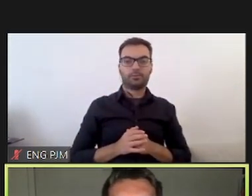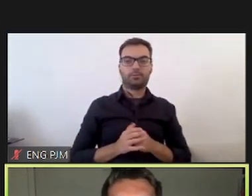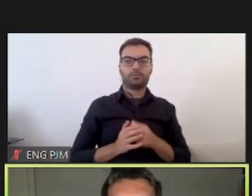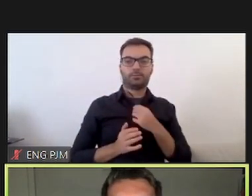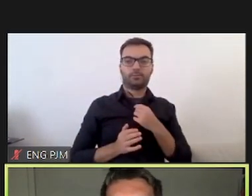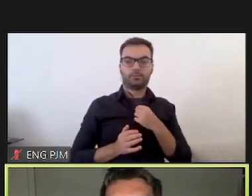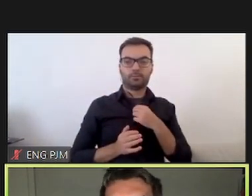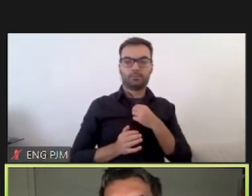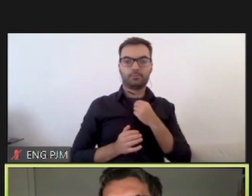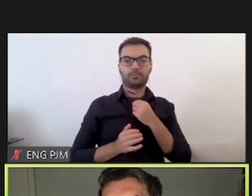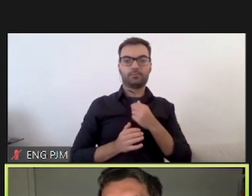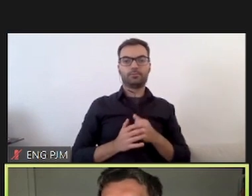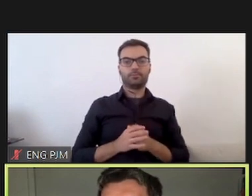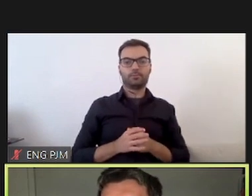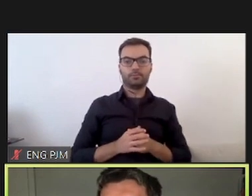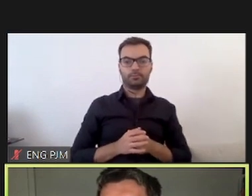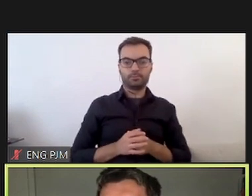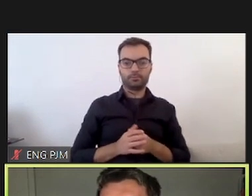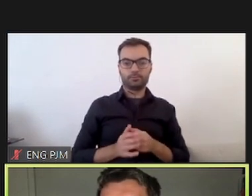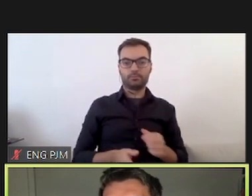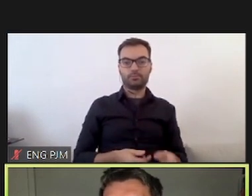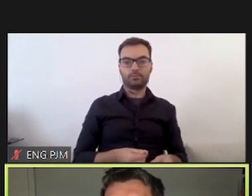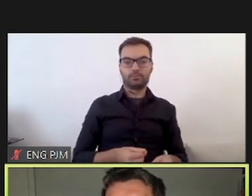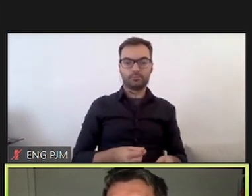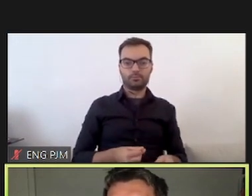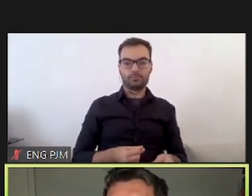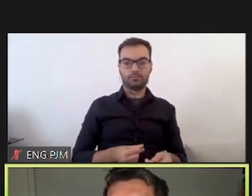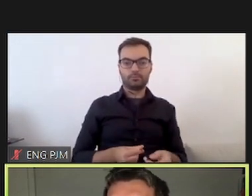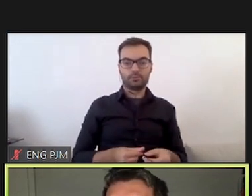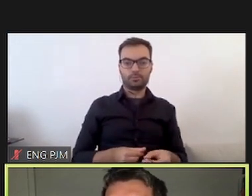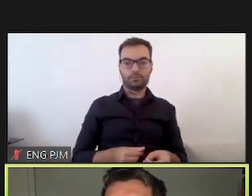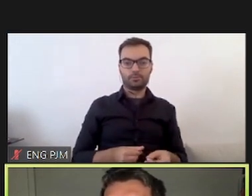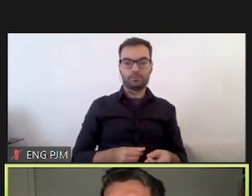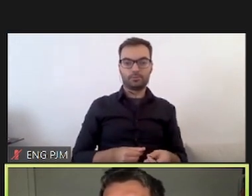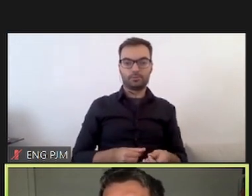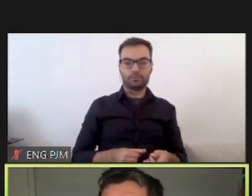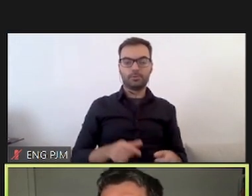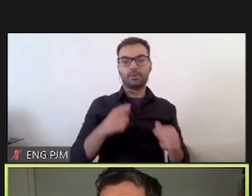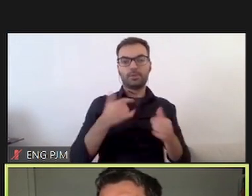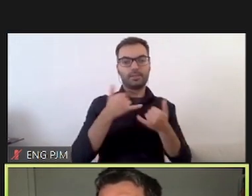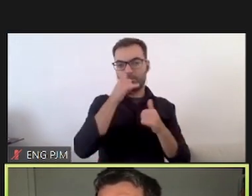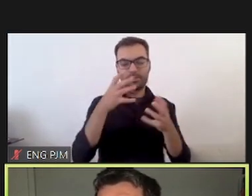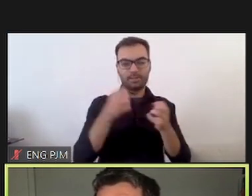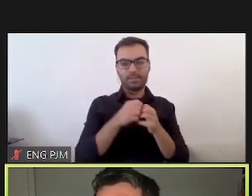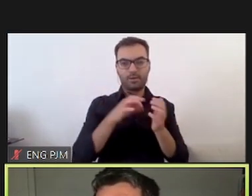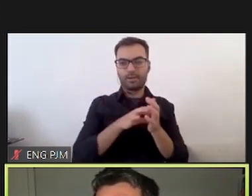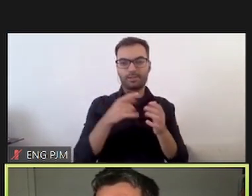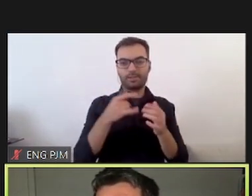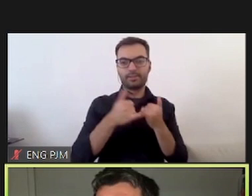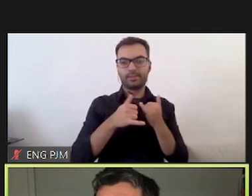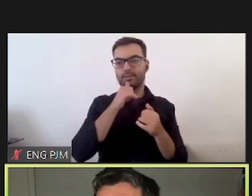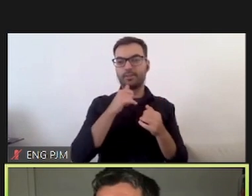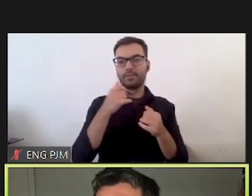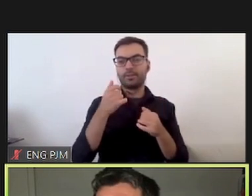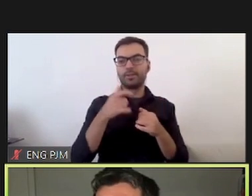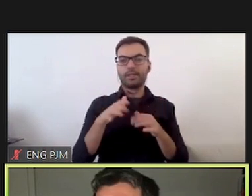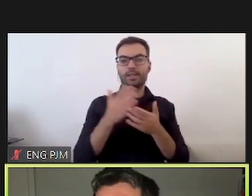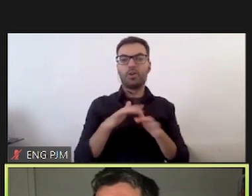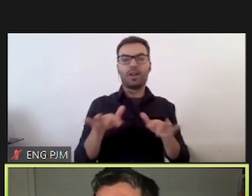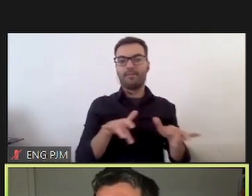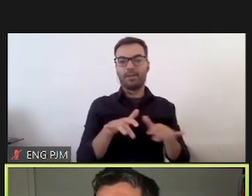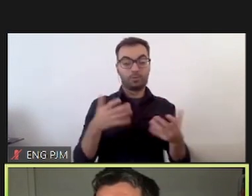You see, I'm not able to see the focus. So there's another issue when you're trying to use the keyboard